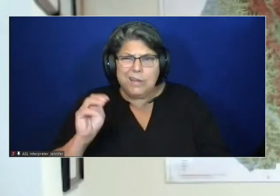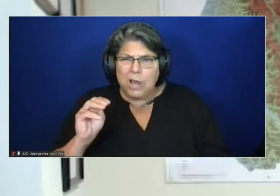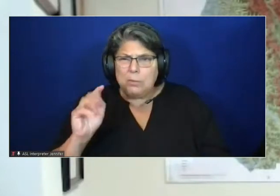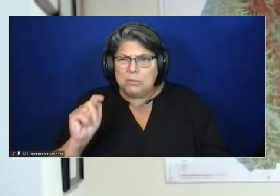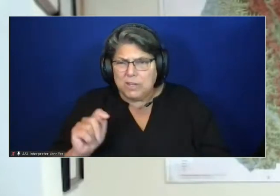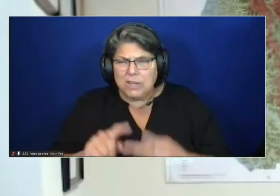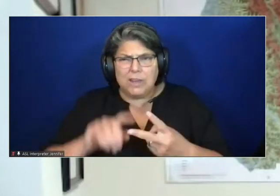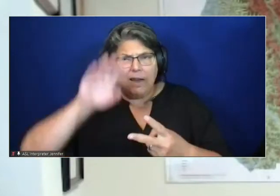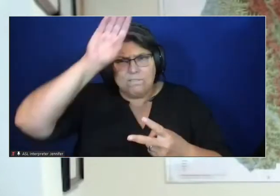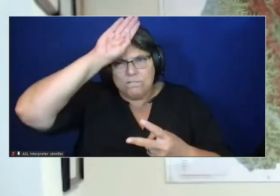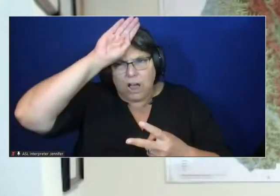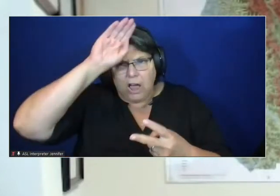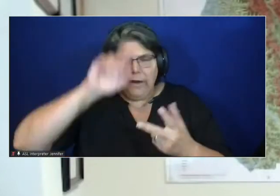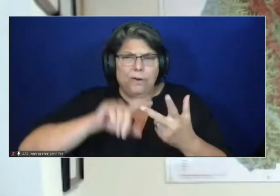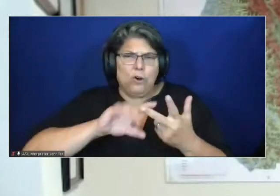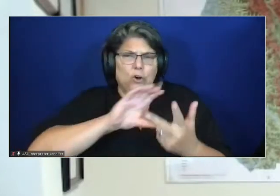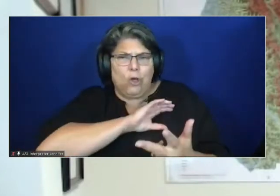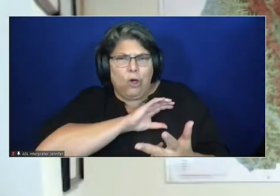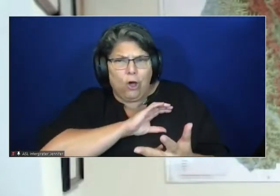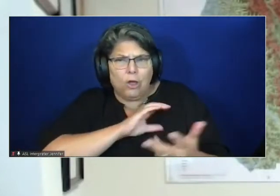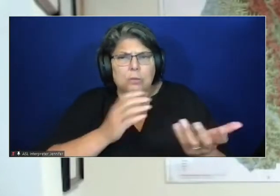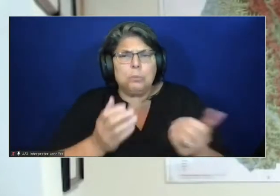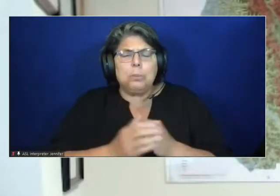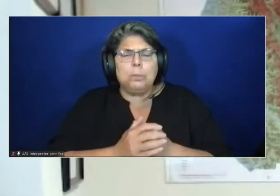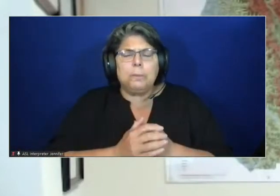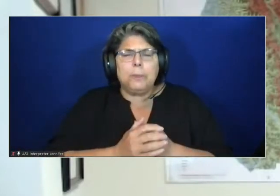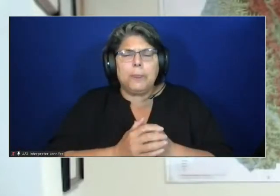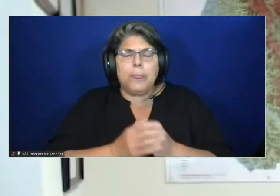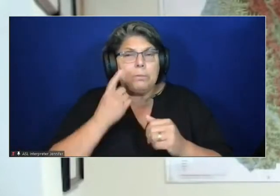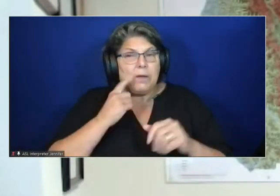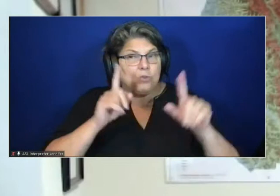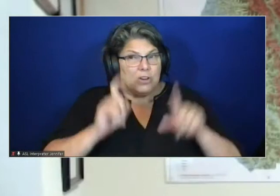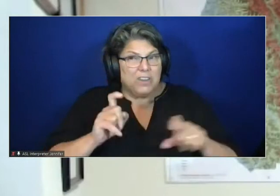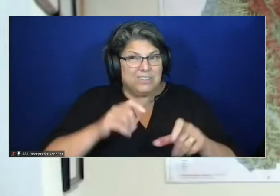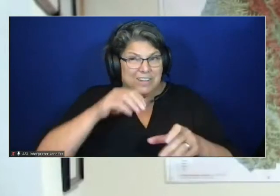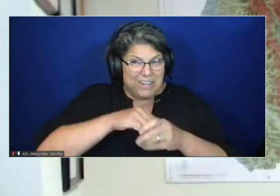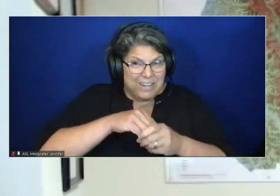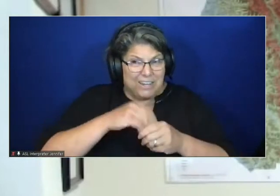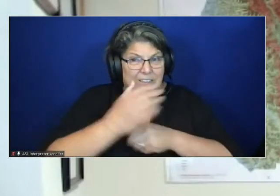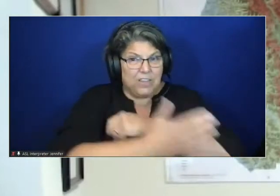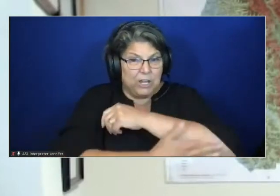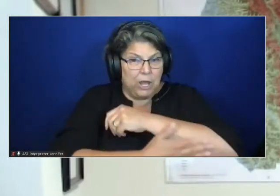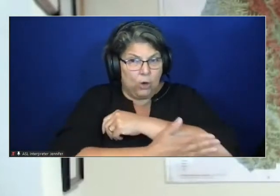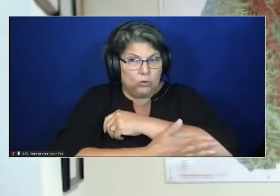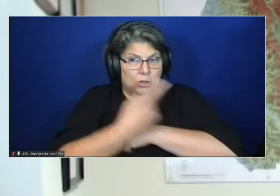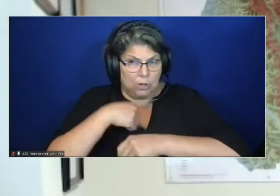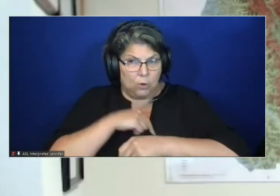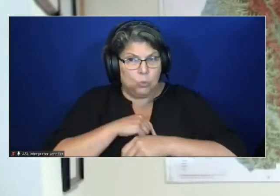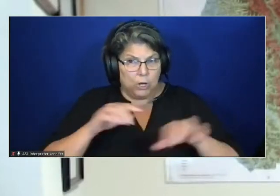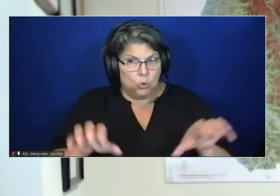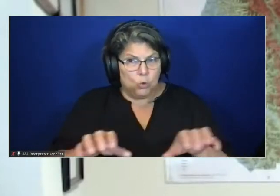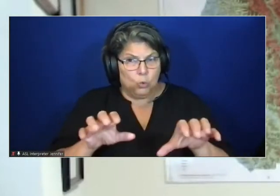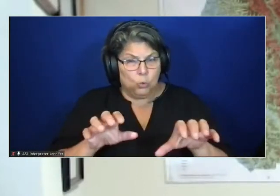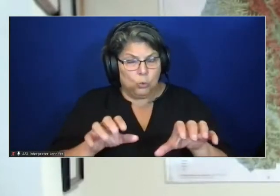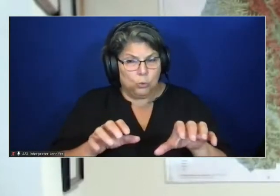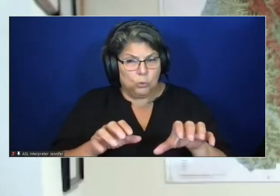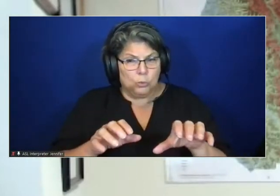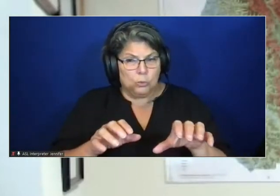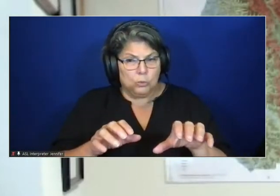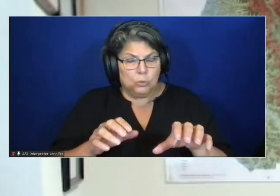may require that. As far as the testing in the county that we do with